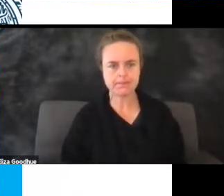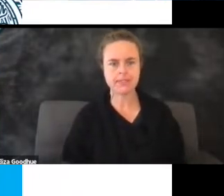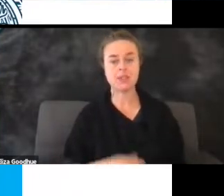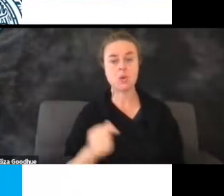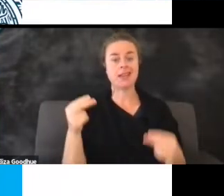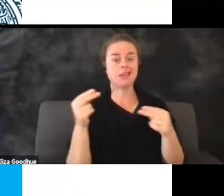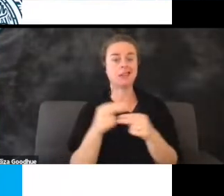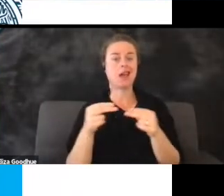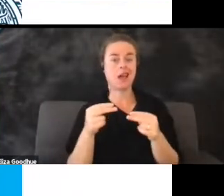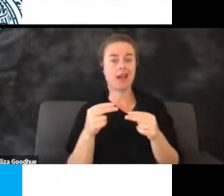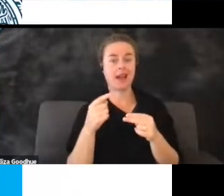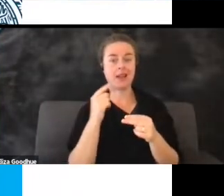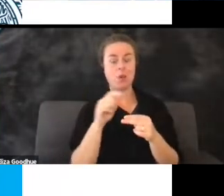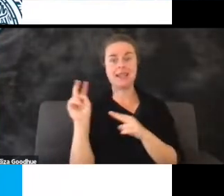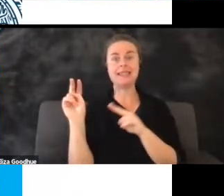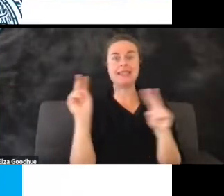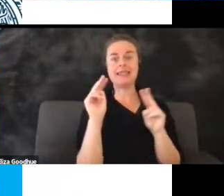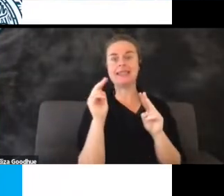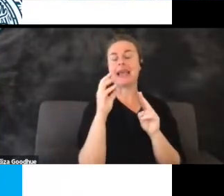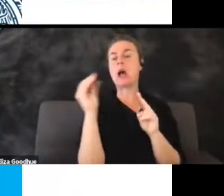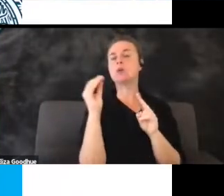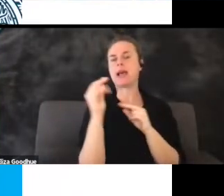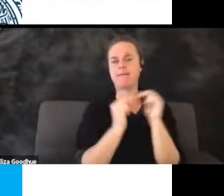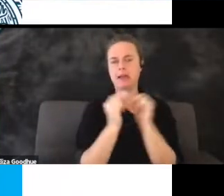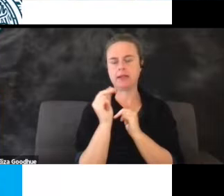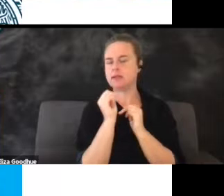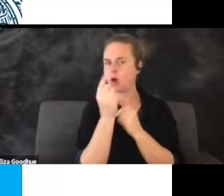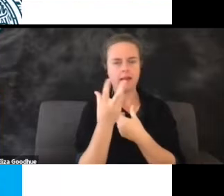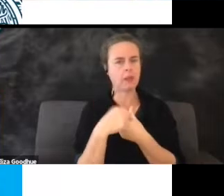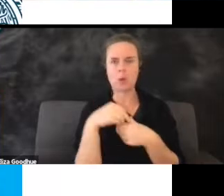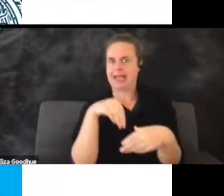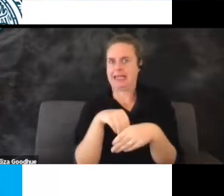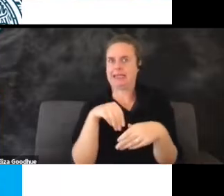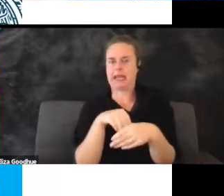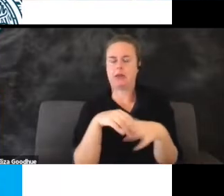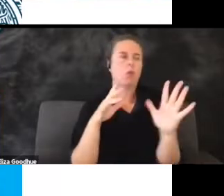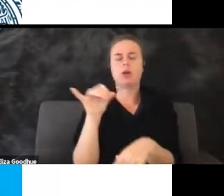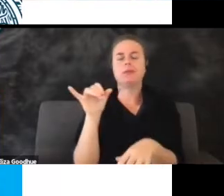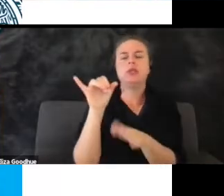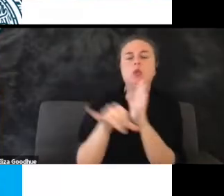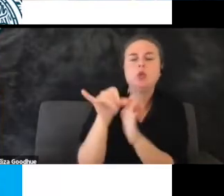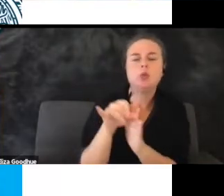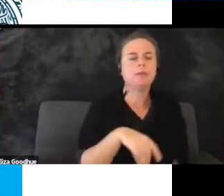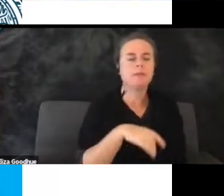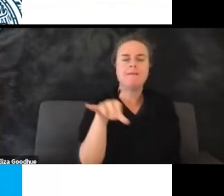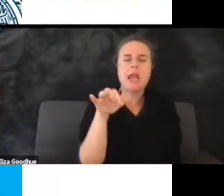this is only images that he's seen outside of buildings. This does not include YouTube,